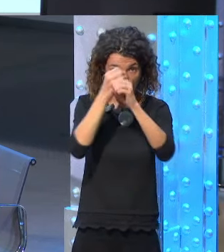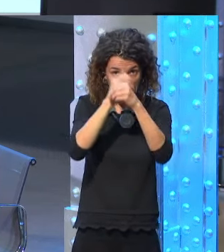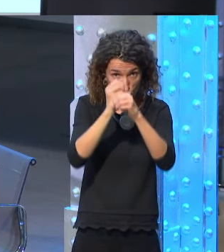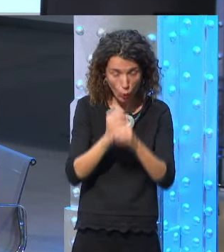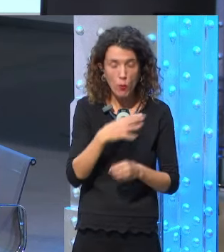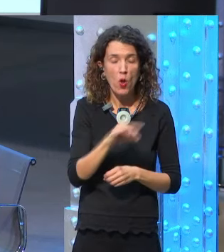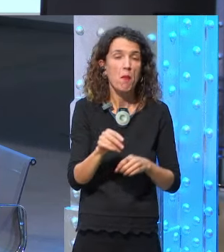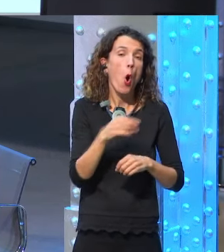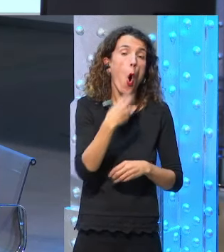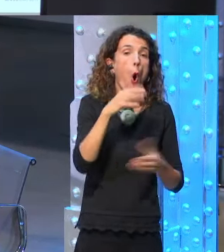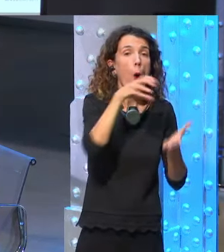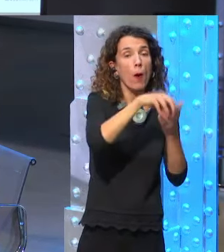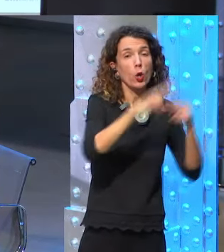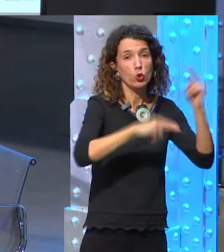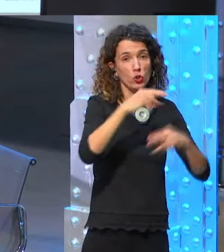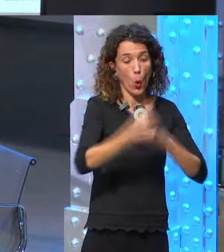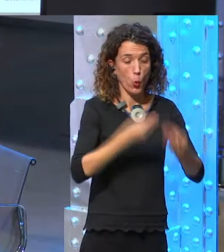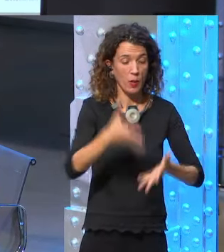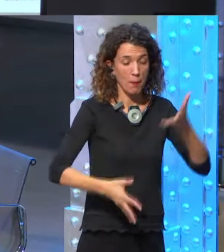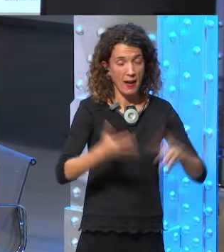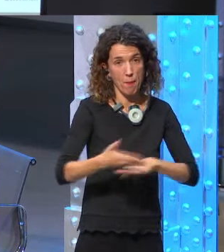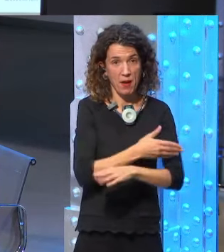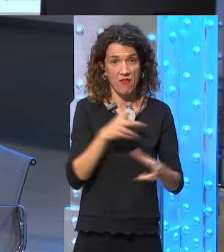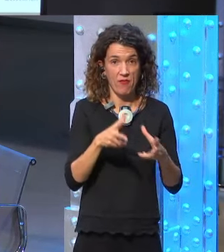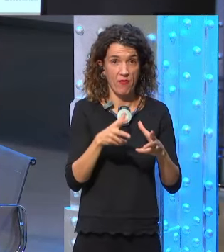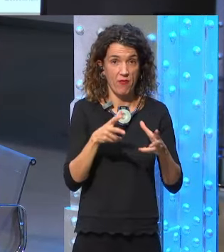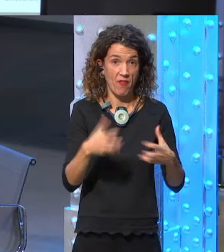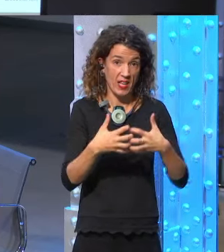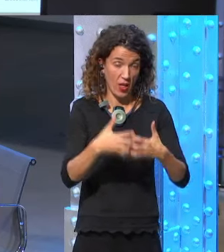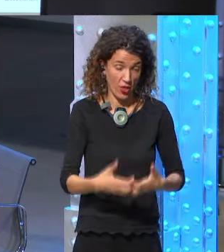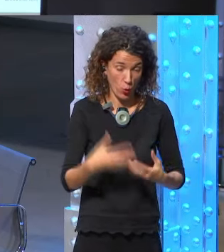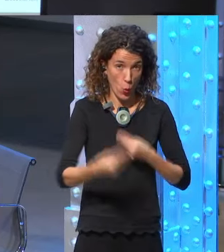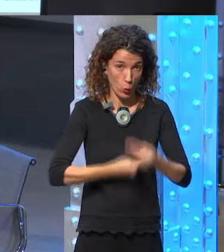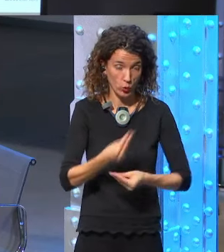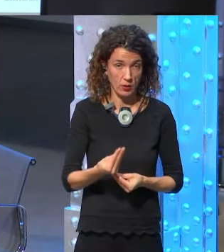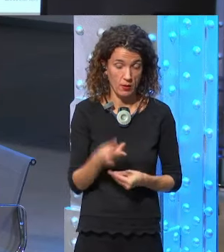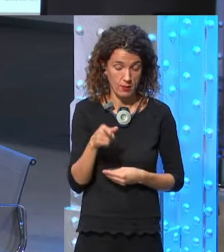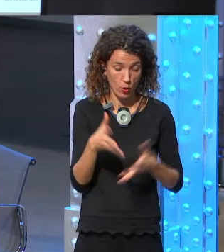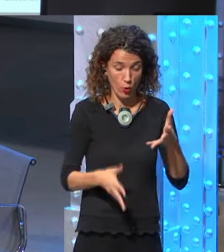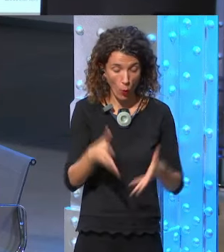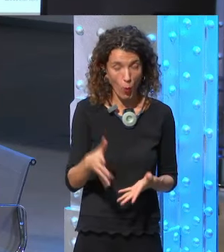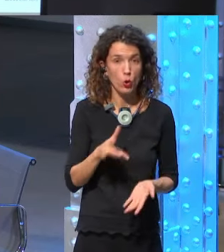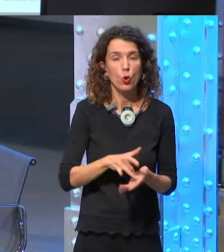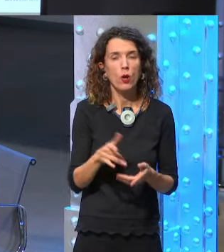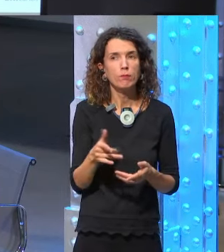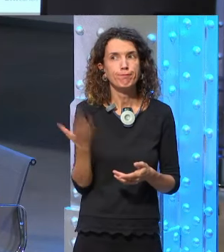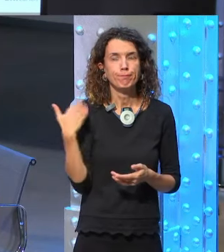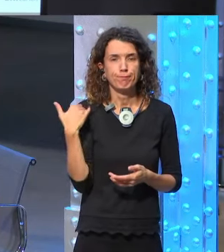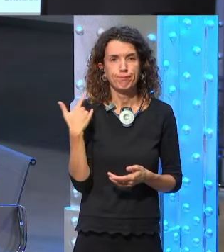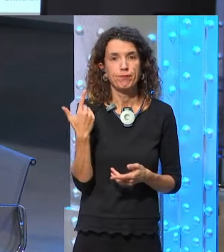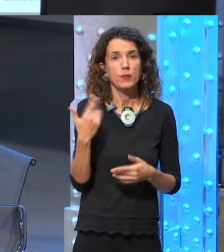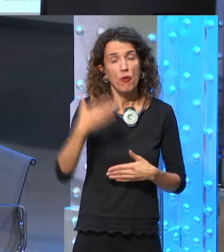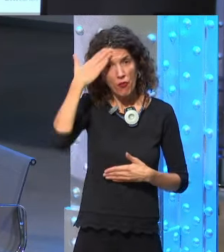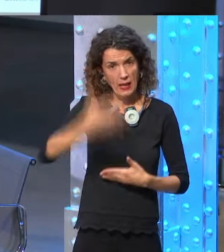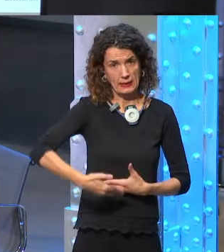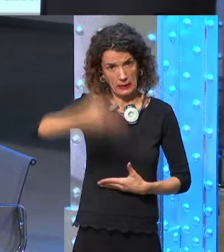for prefabrication. We had the chance to design this facade. This is a 400 square meter facade for